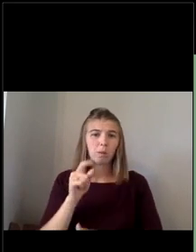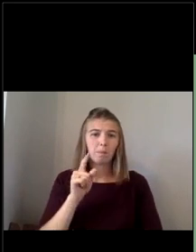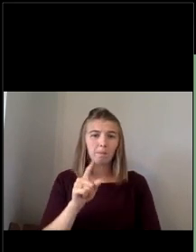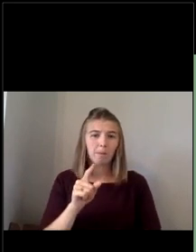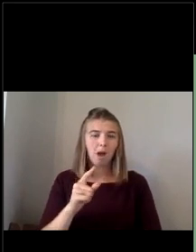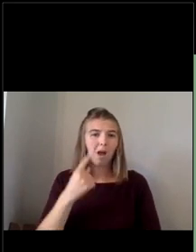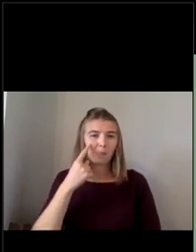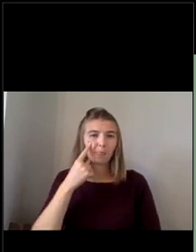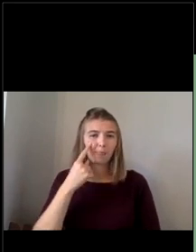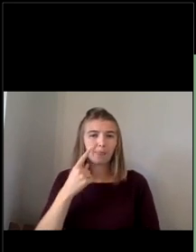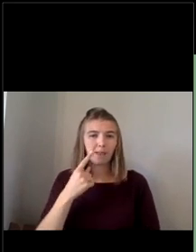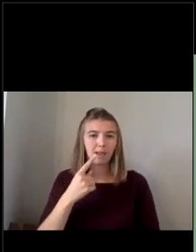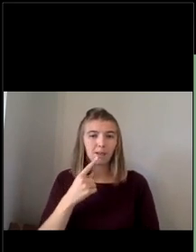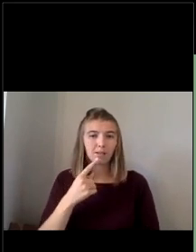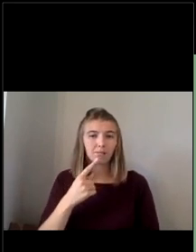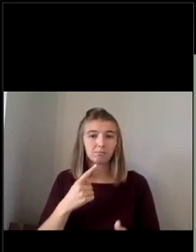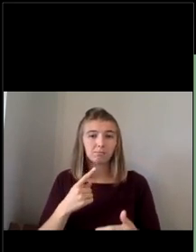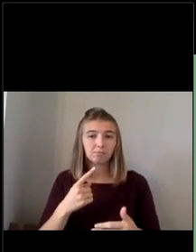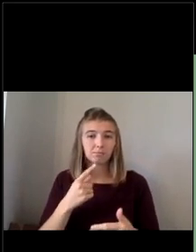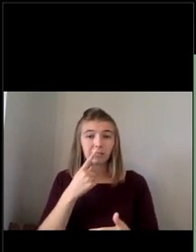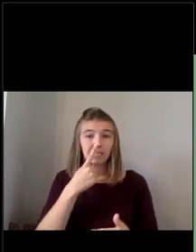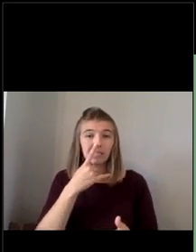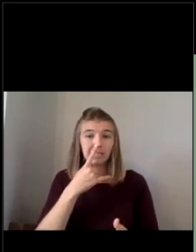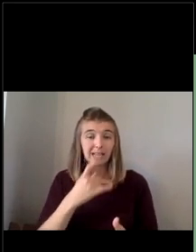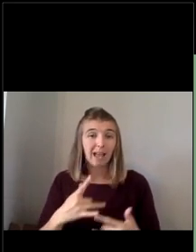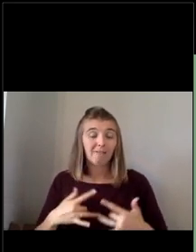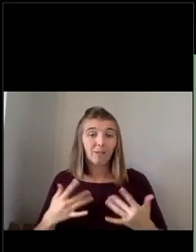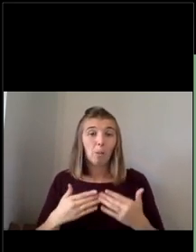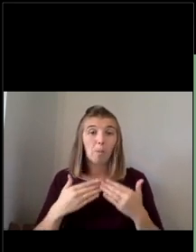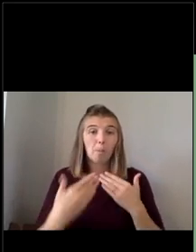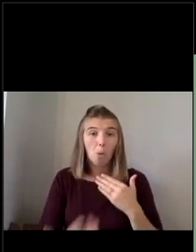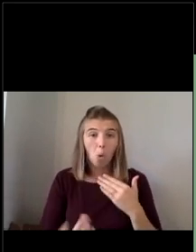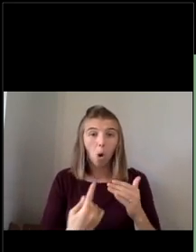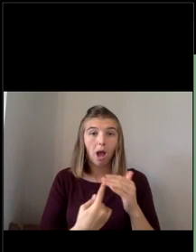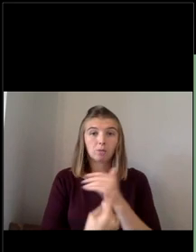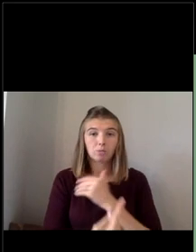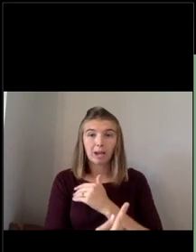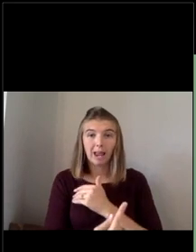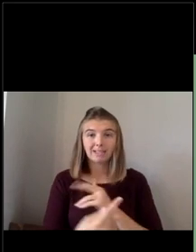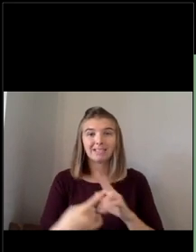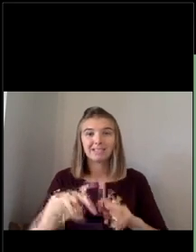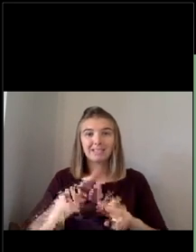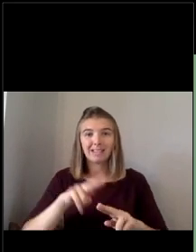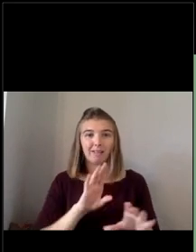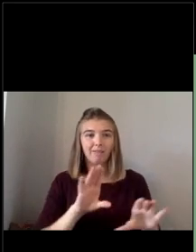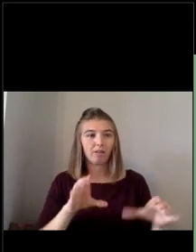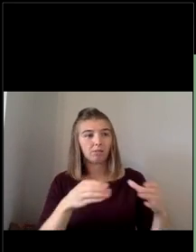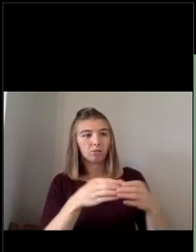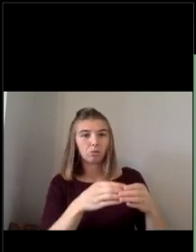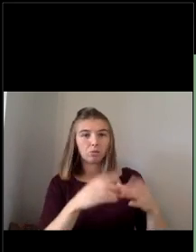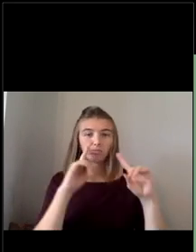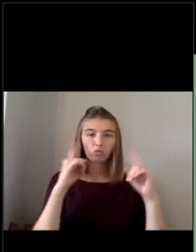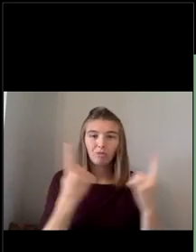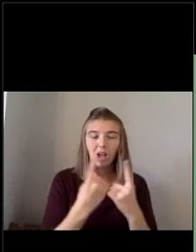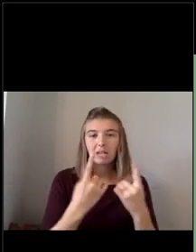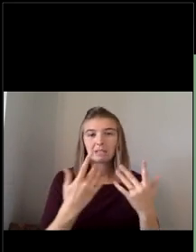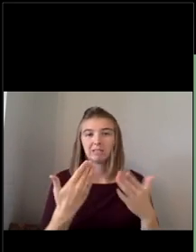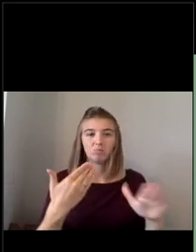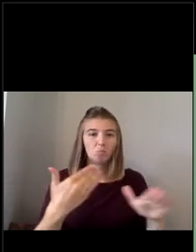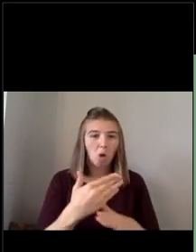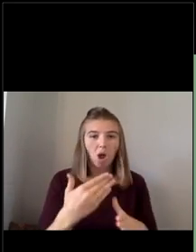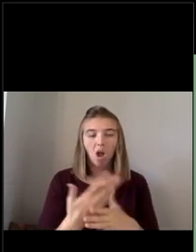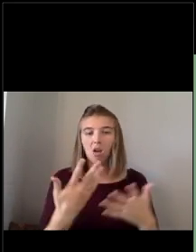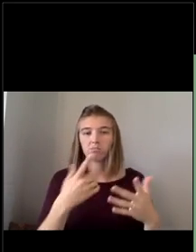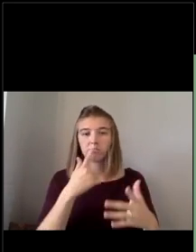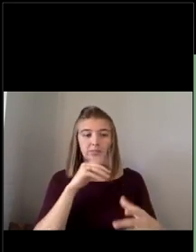can increase the sense of isolation that you may feel within your institution or workplace, because